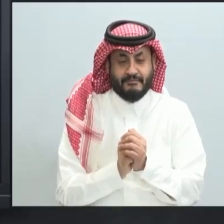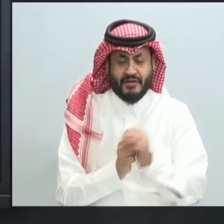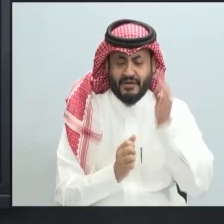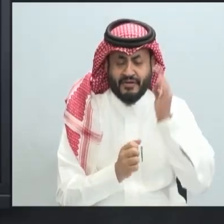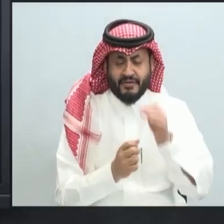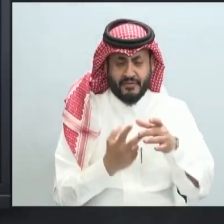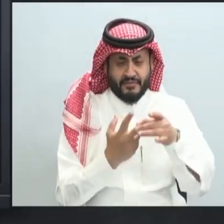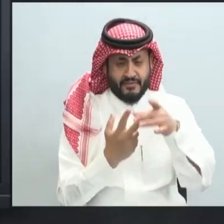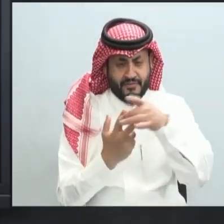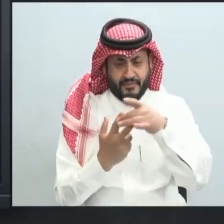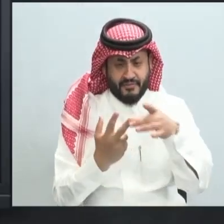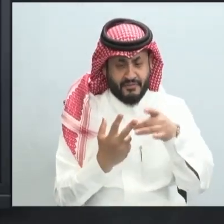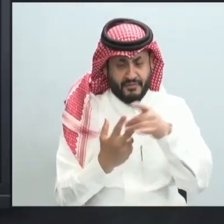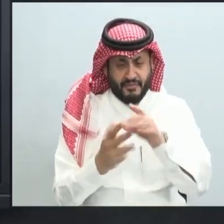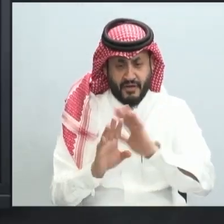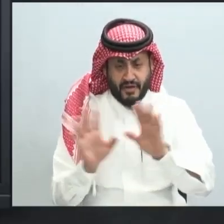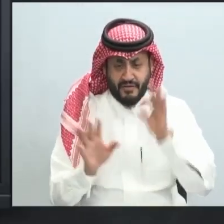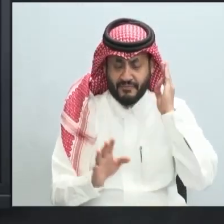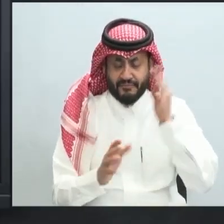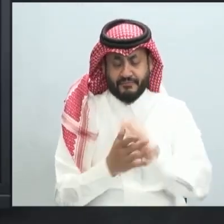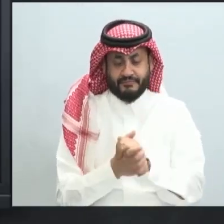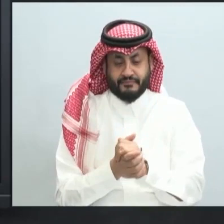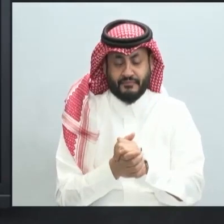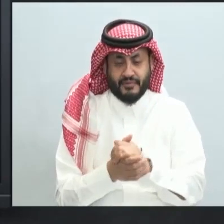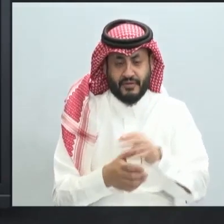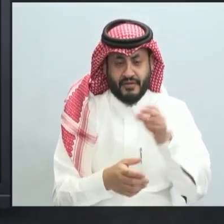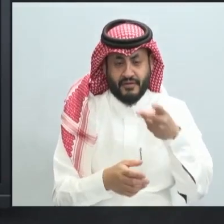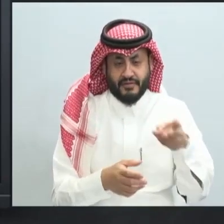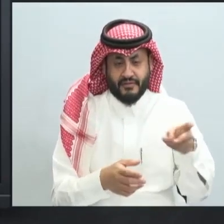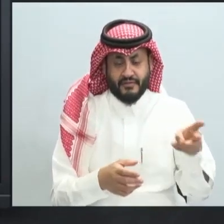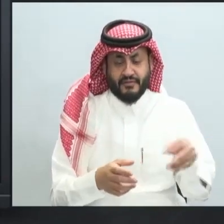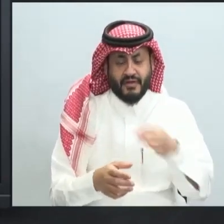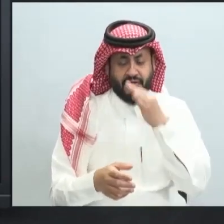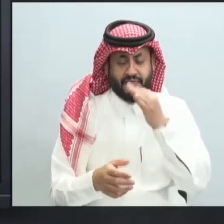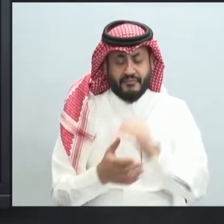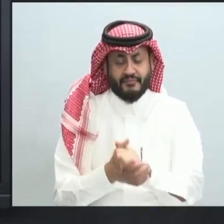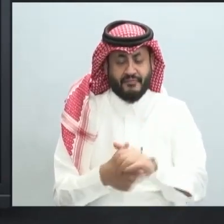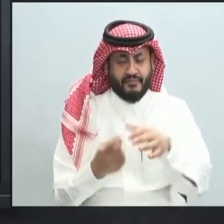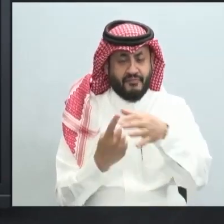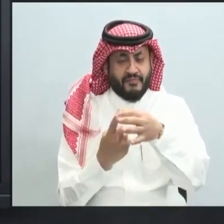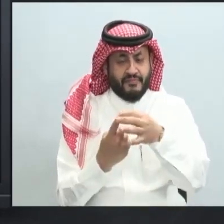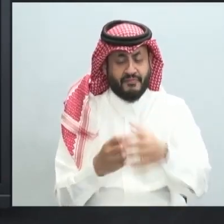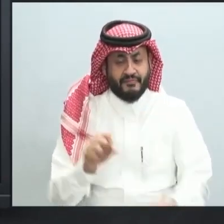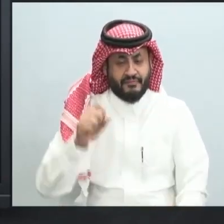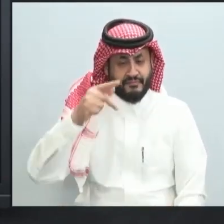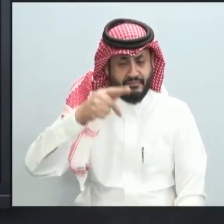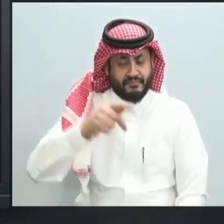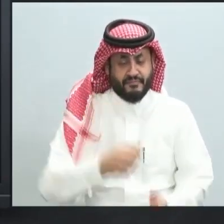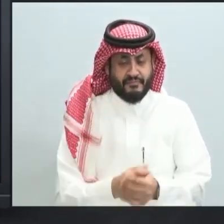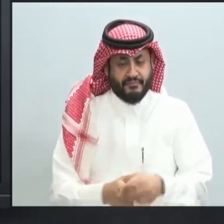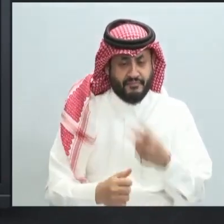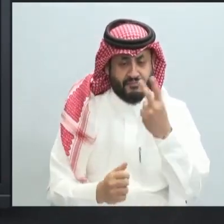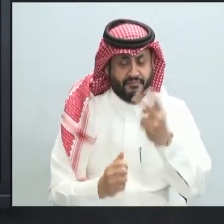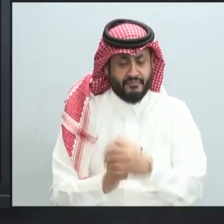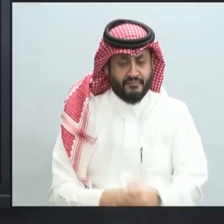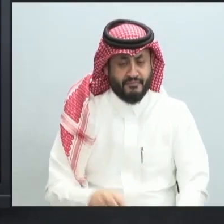listen to two of these words with different sounds. The first one is spider, and the